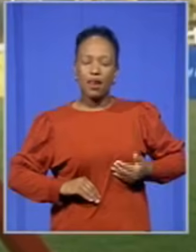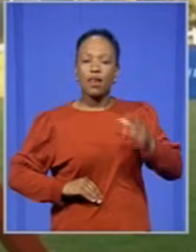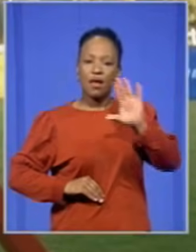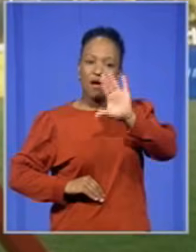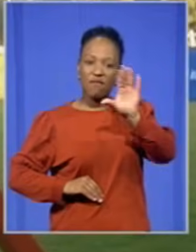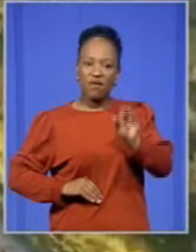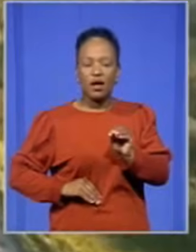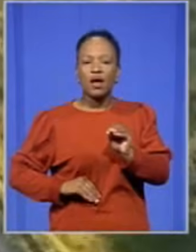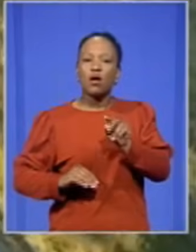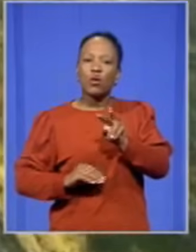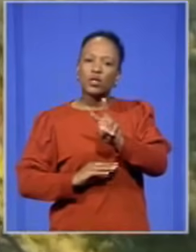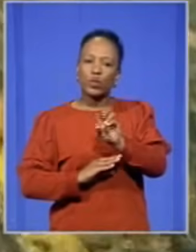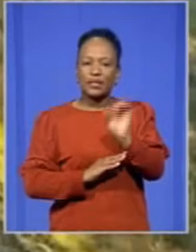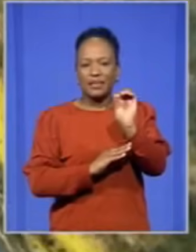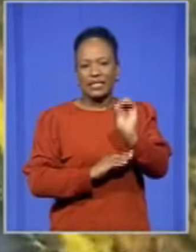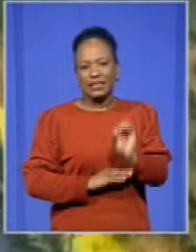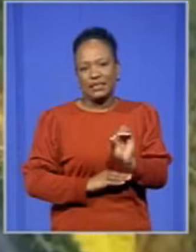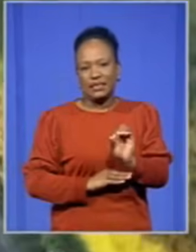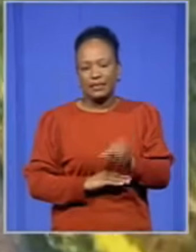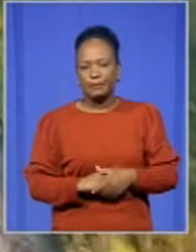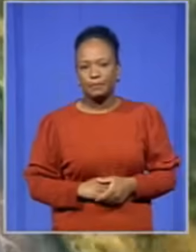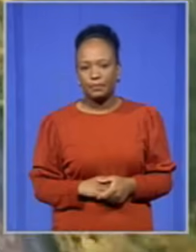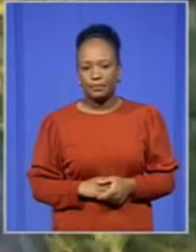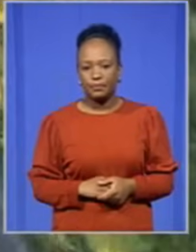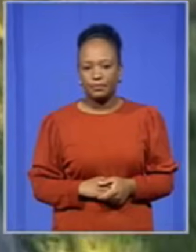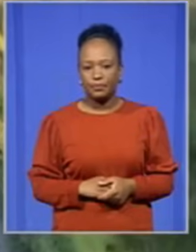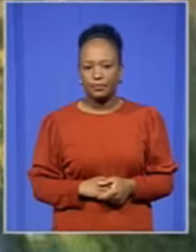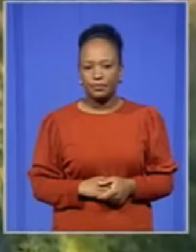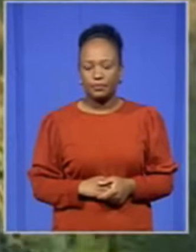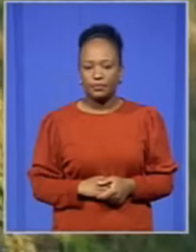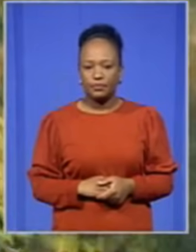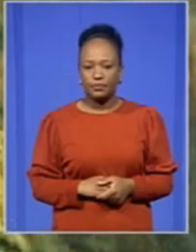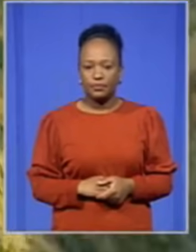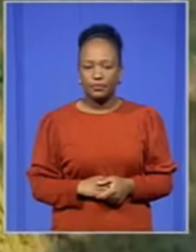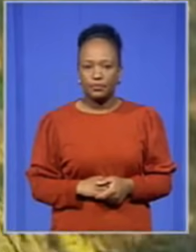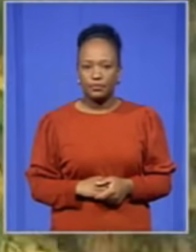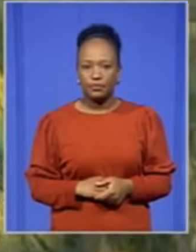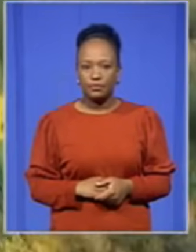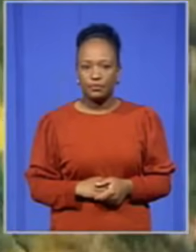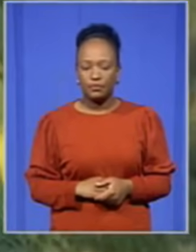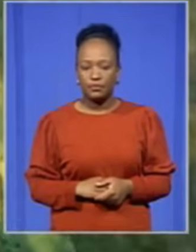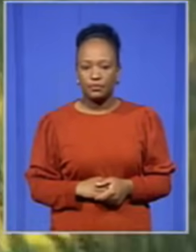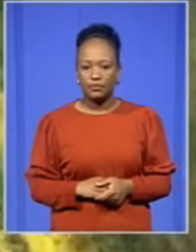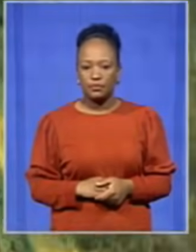diperesente di le 2. Tebogo Msimanga, dikgang tsa SABC, Kimberley.